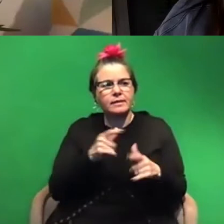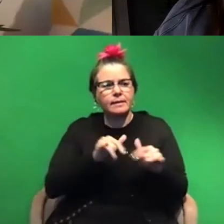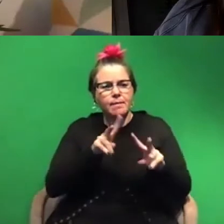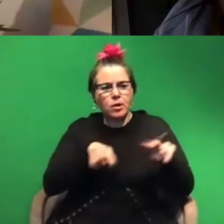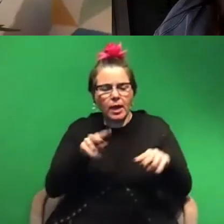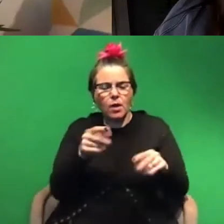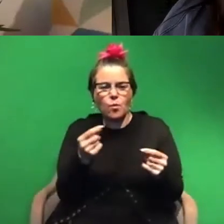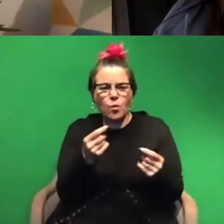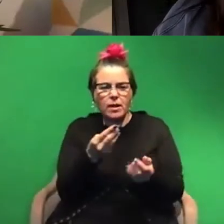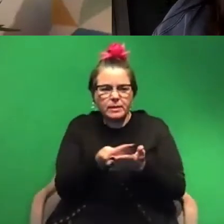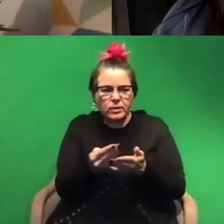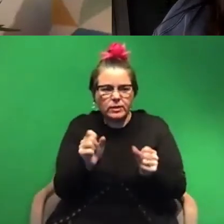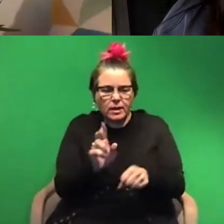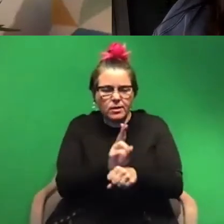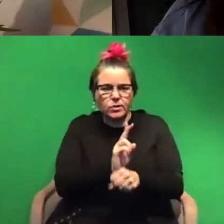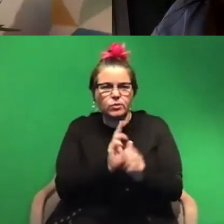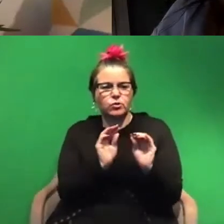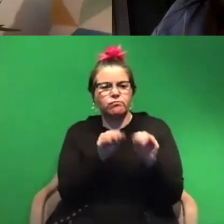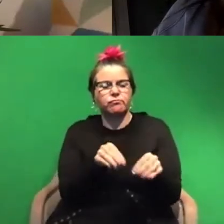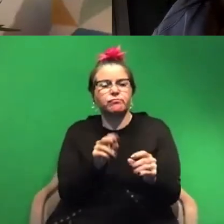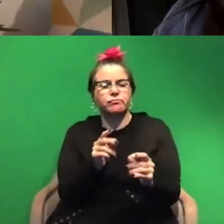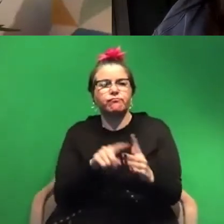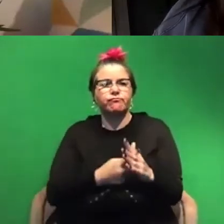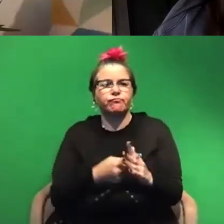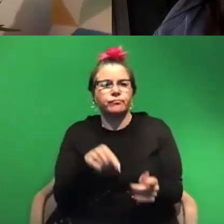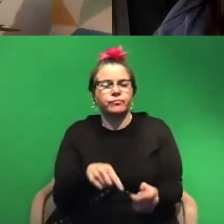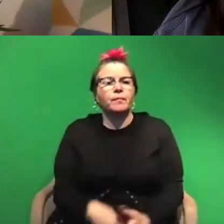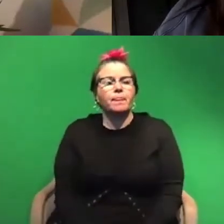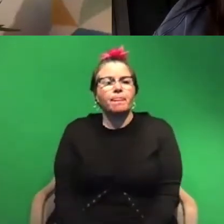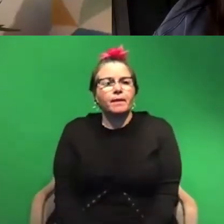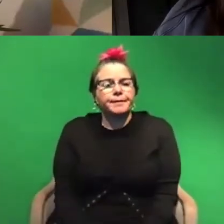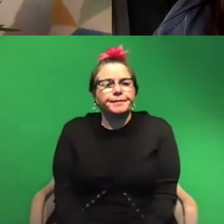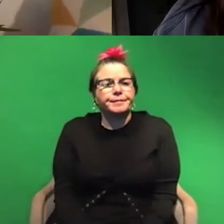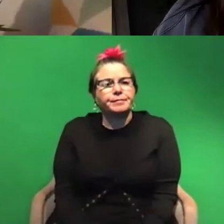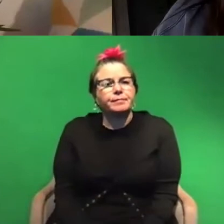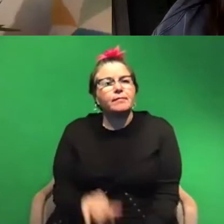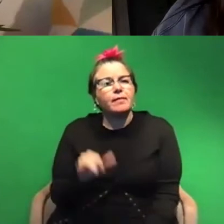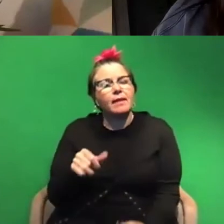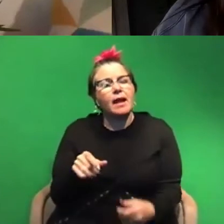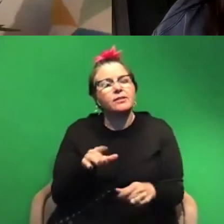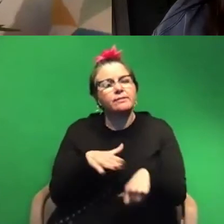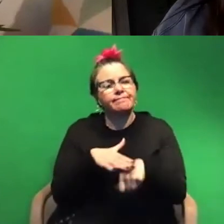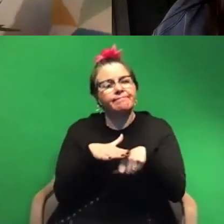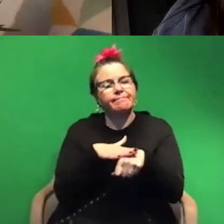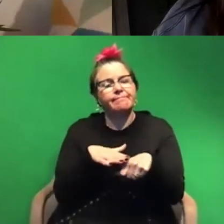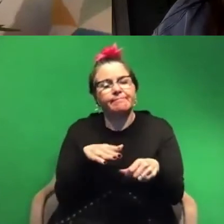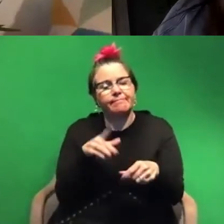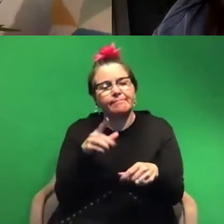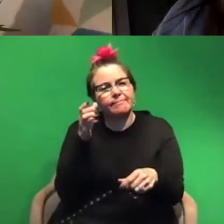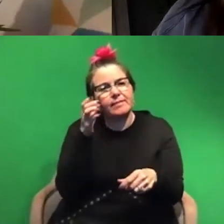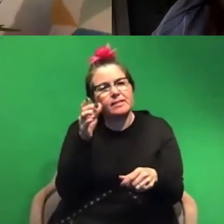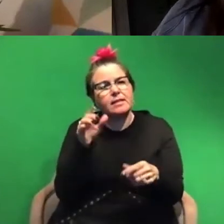use to implement this. And so that's a little glimpse of how I use